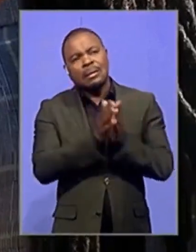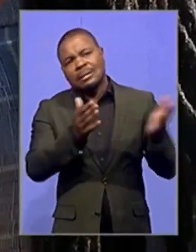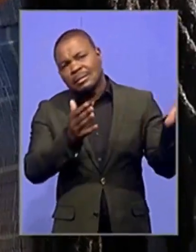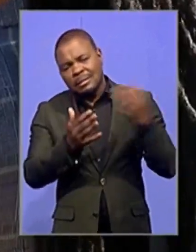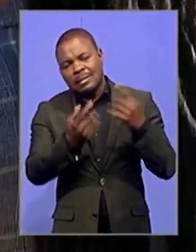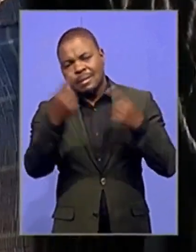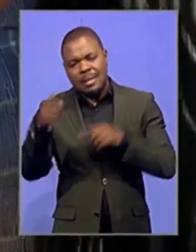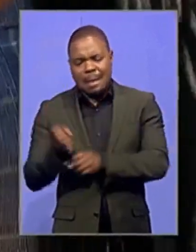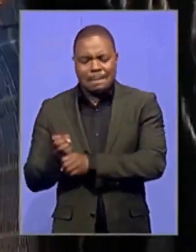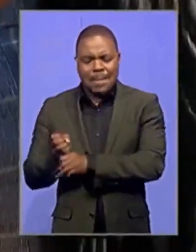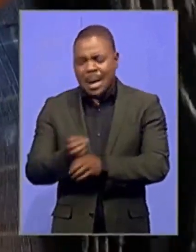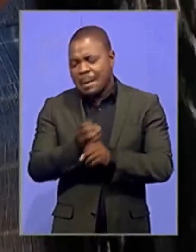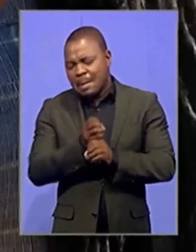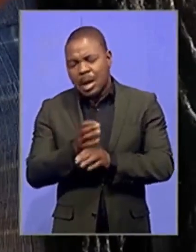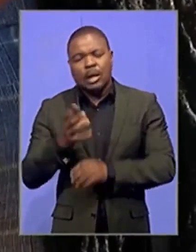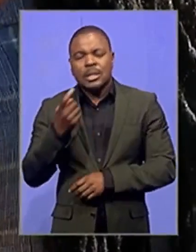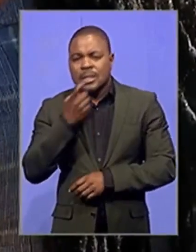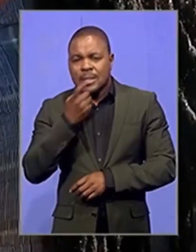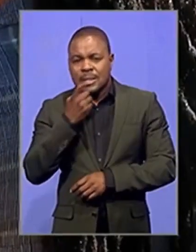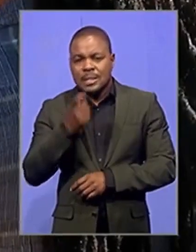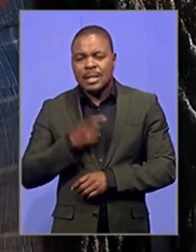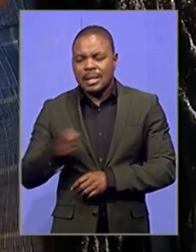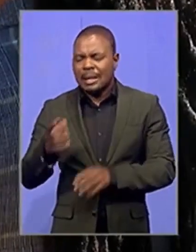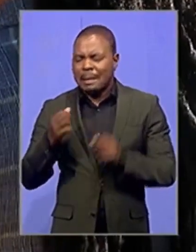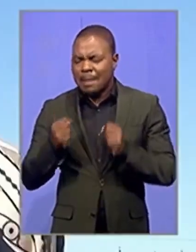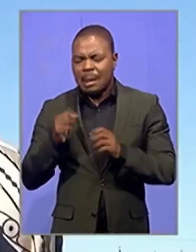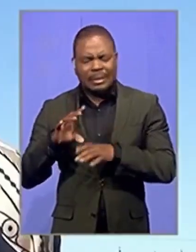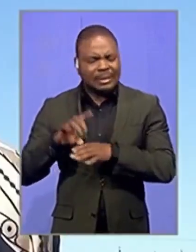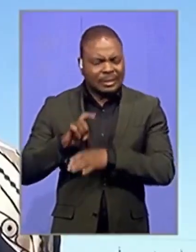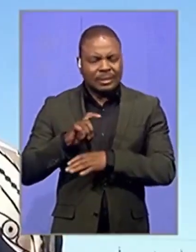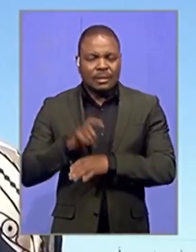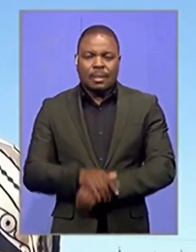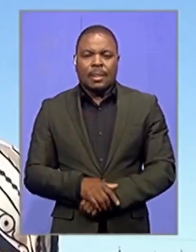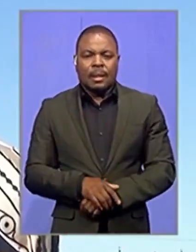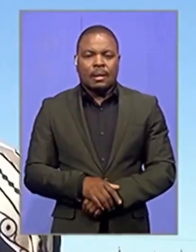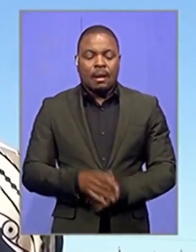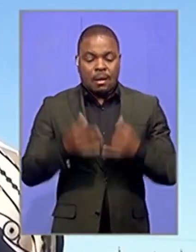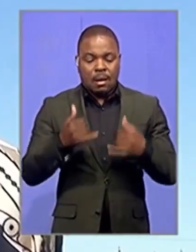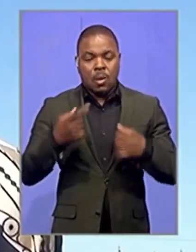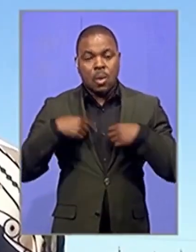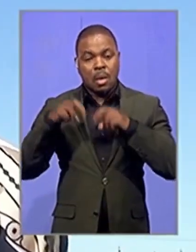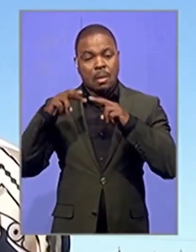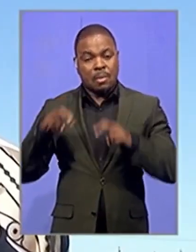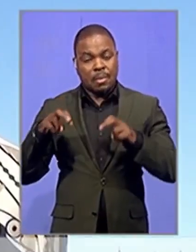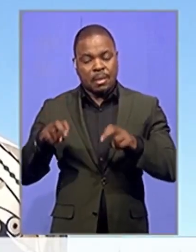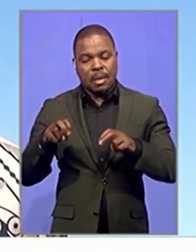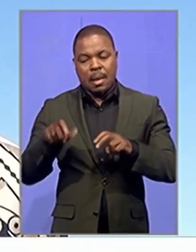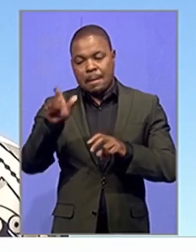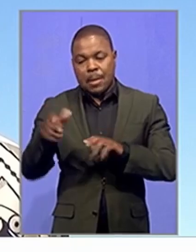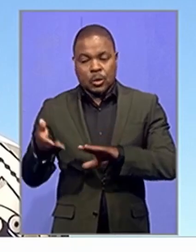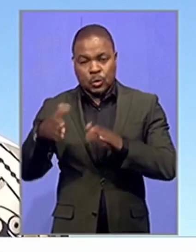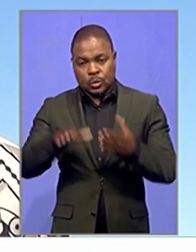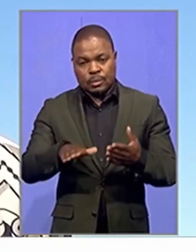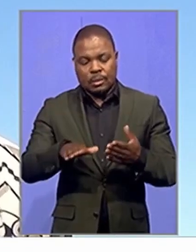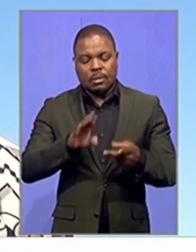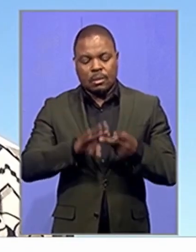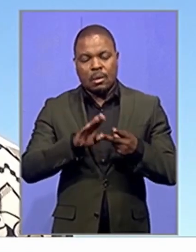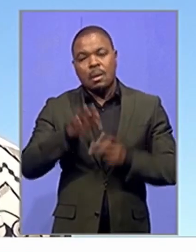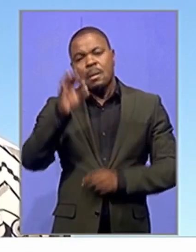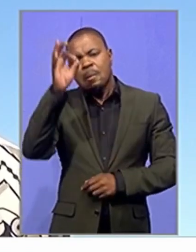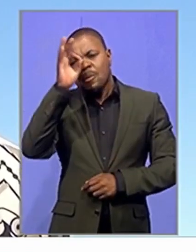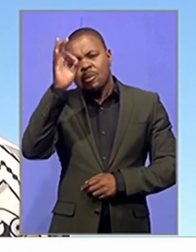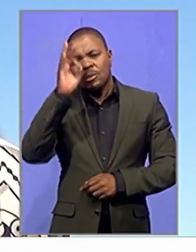ntse ba dingata ka majwe nja tseo di sa motloele. Ha jwale re fuputsa nyewe ya inquest and maponesa a